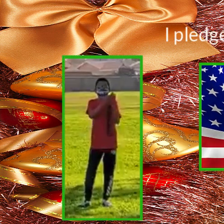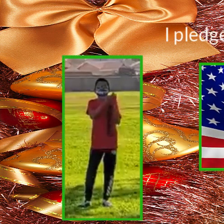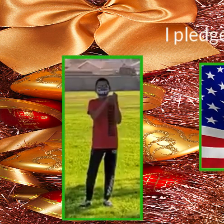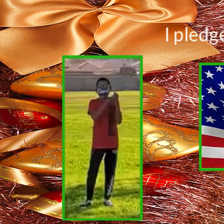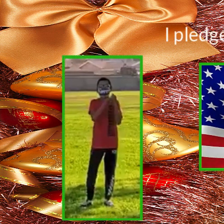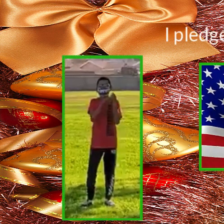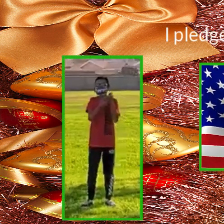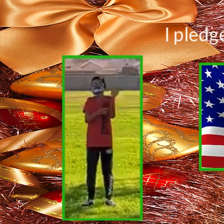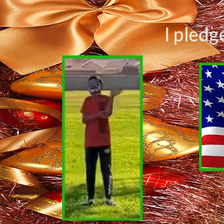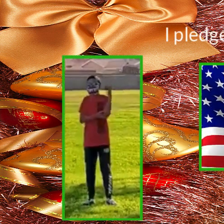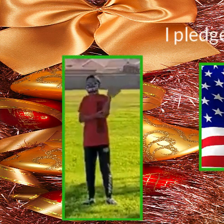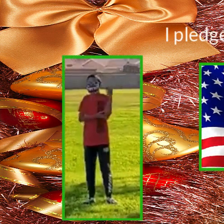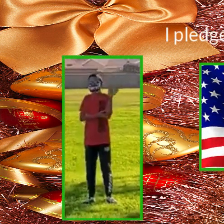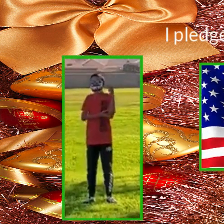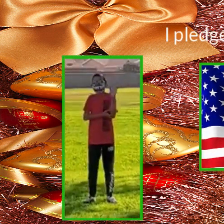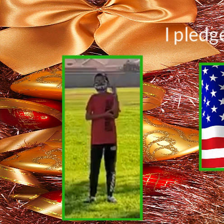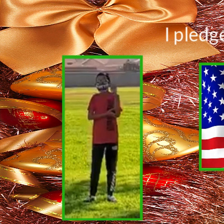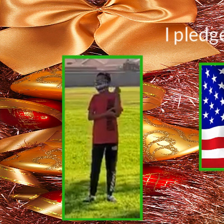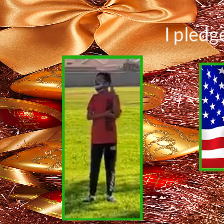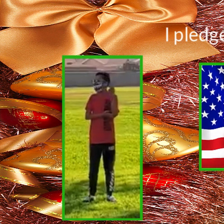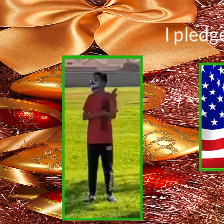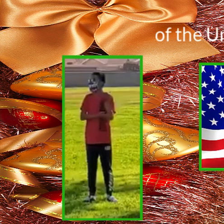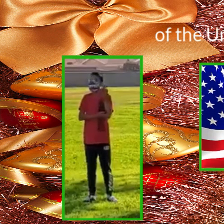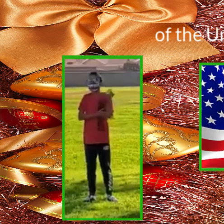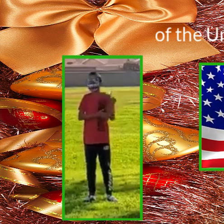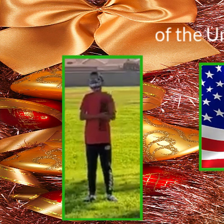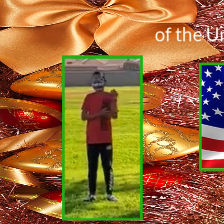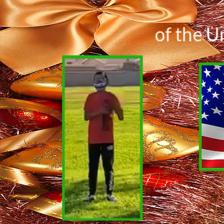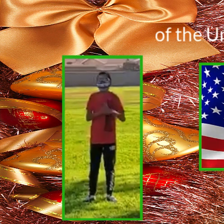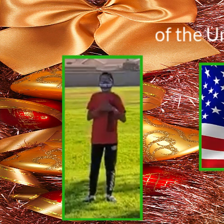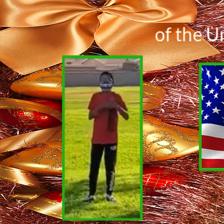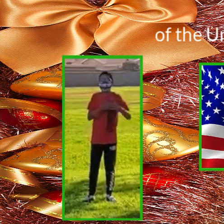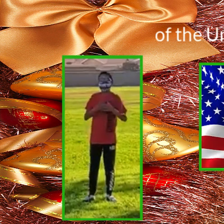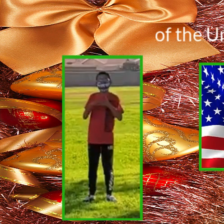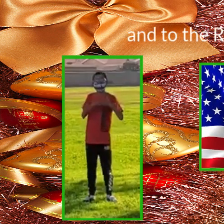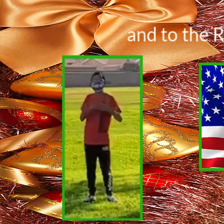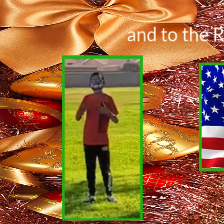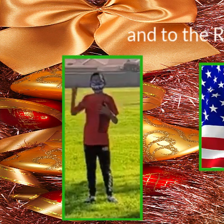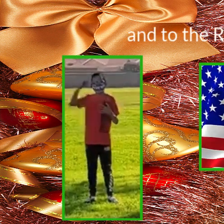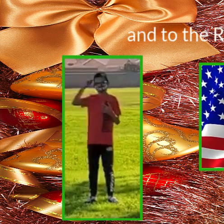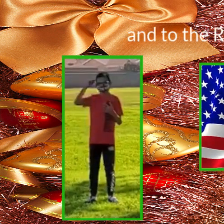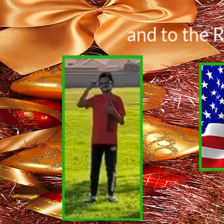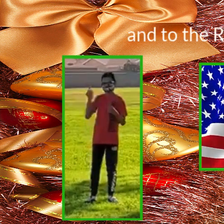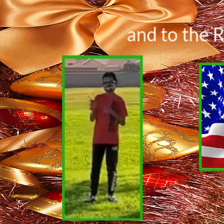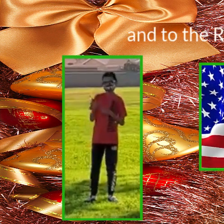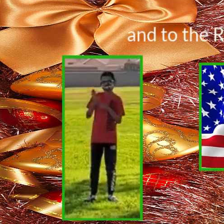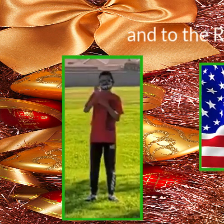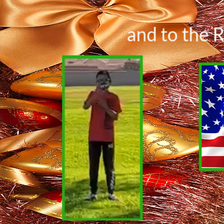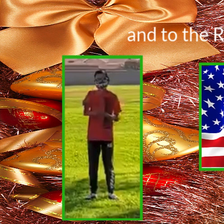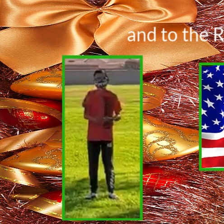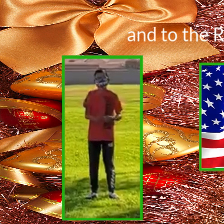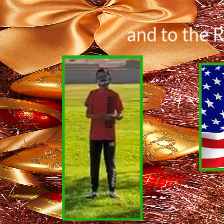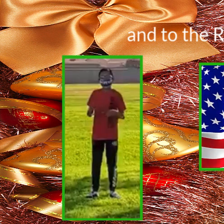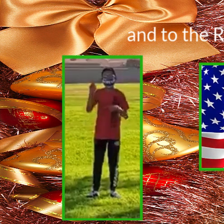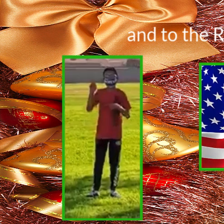i pledge allegiance to the flag of the united states of america and to the republic